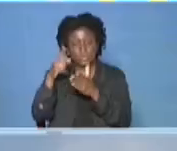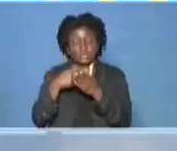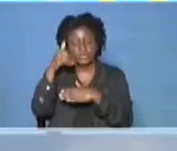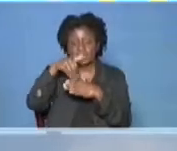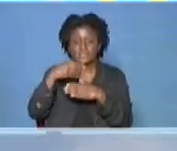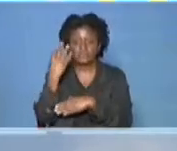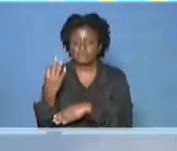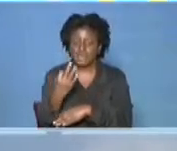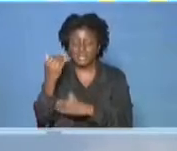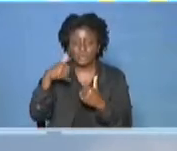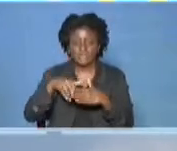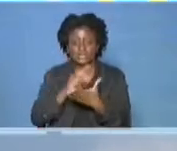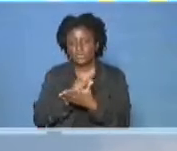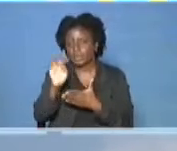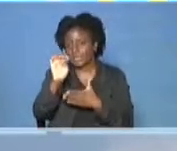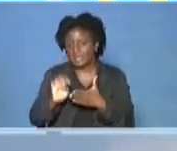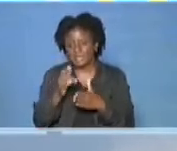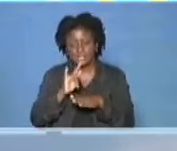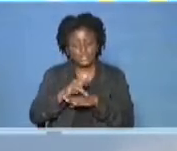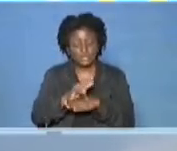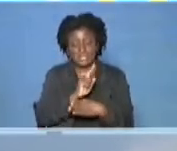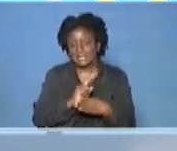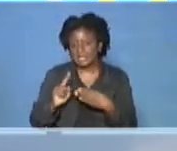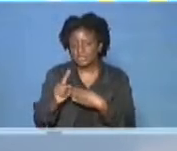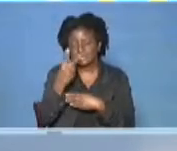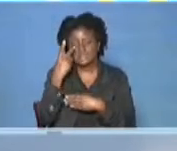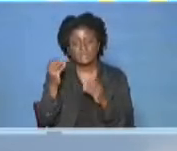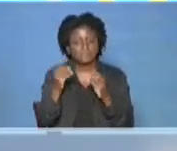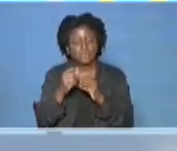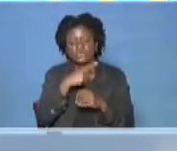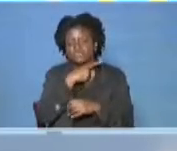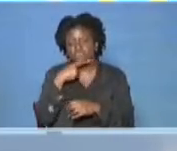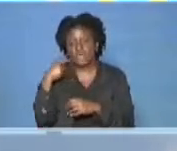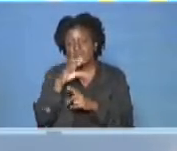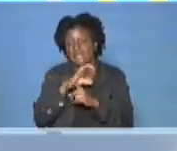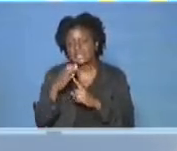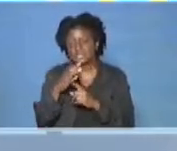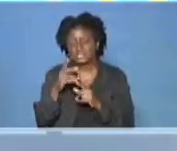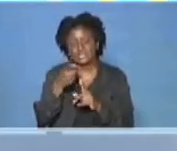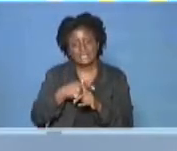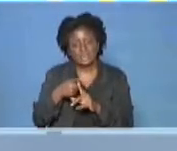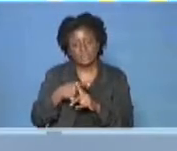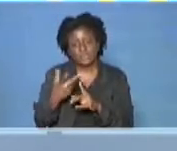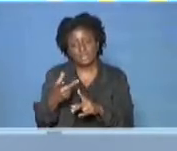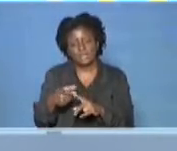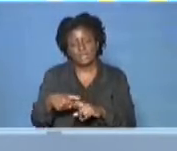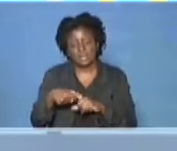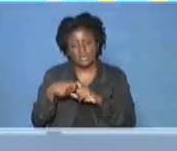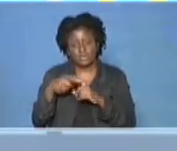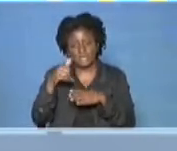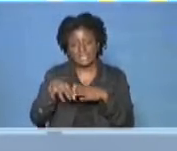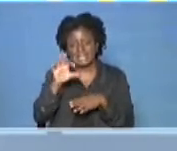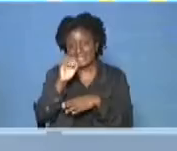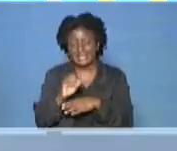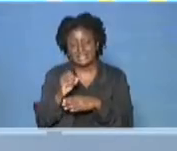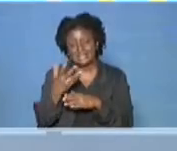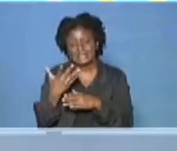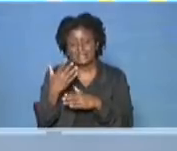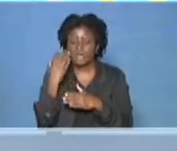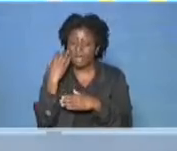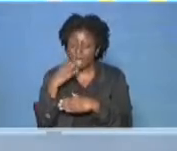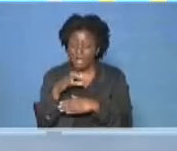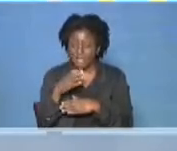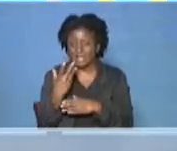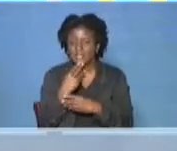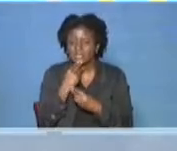heading into the weekend in the early part of next week, we'll see some more dry conditions. But temperature-wise, we're going to hold you into the 90s, so it's going to be pretty hot and